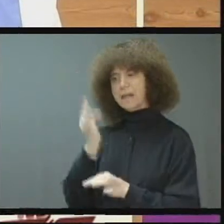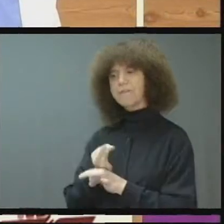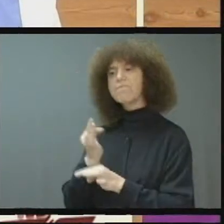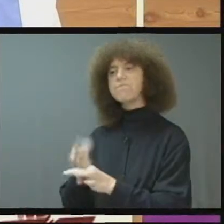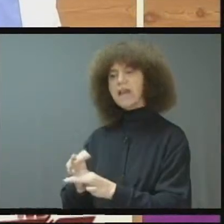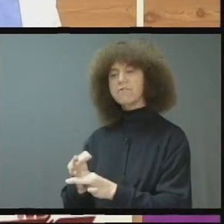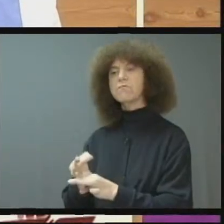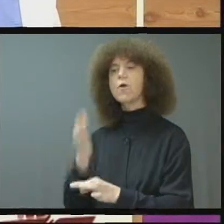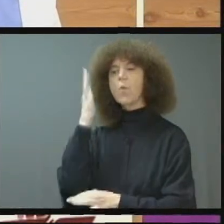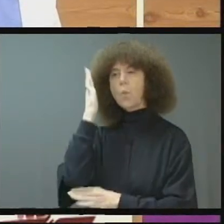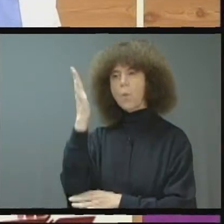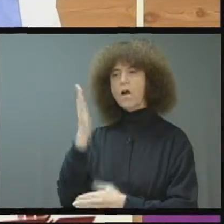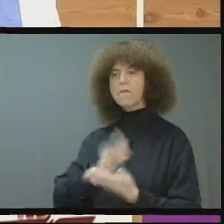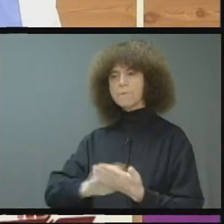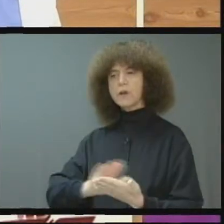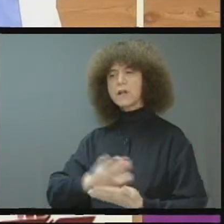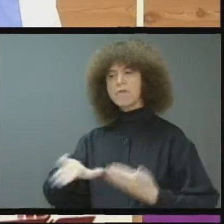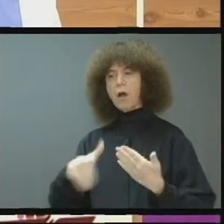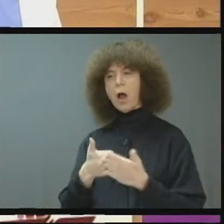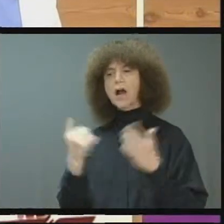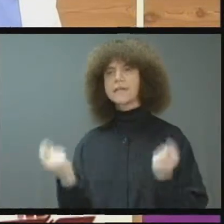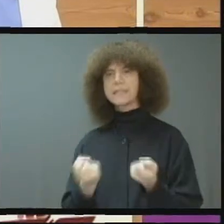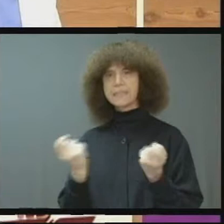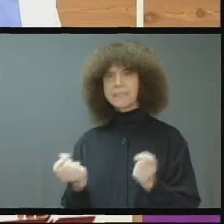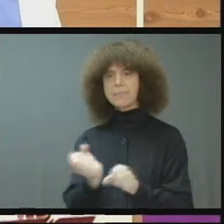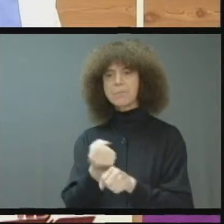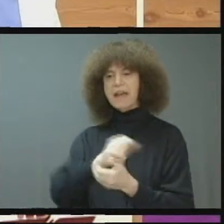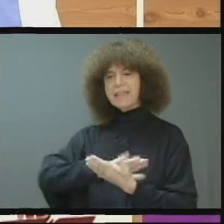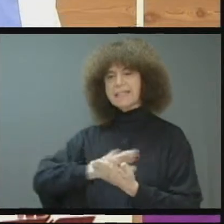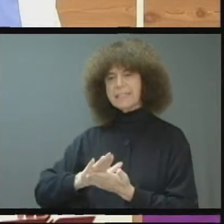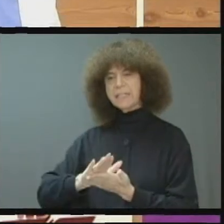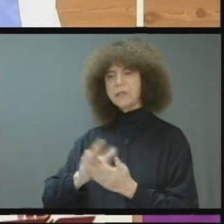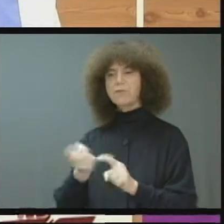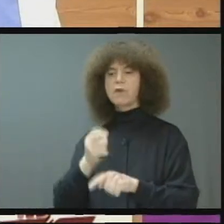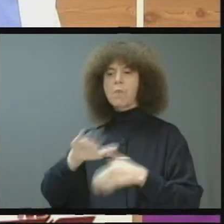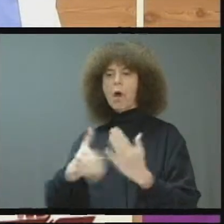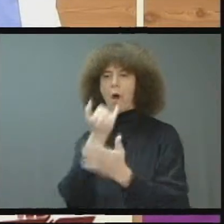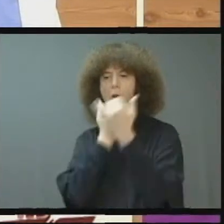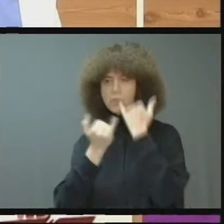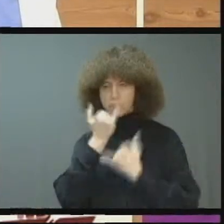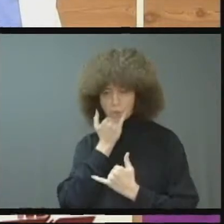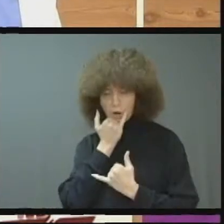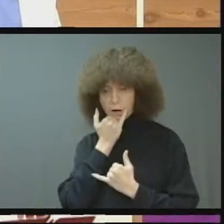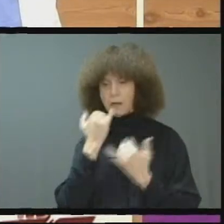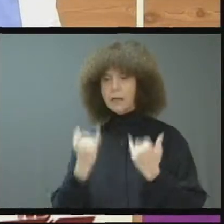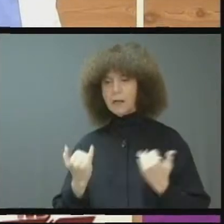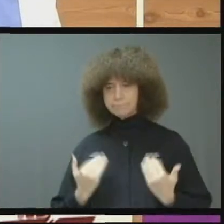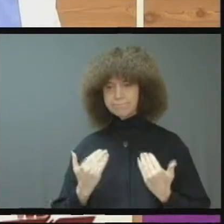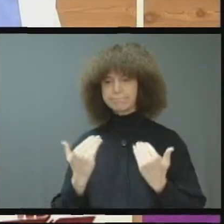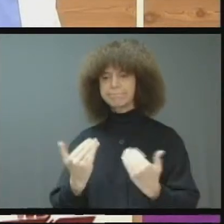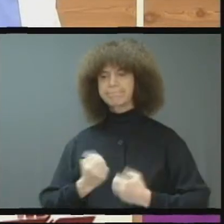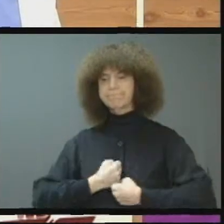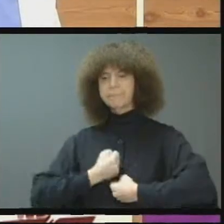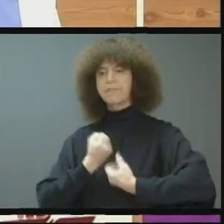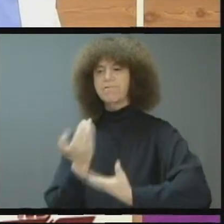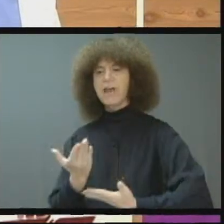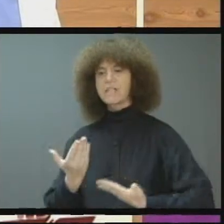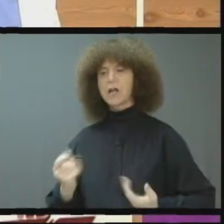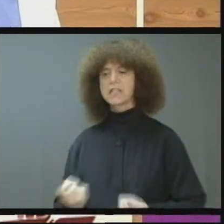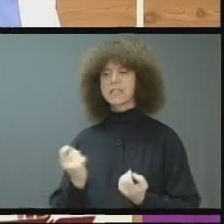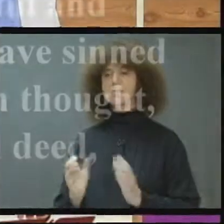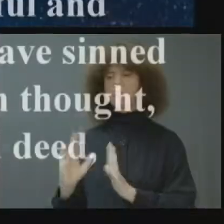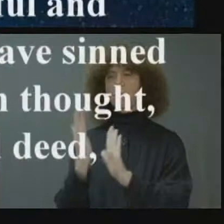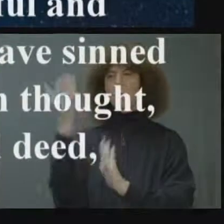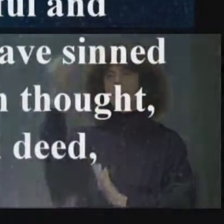and just, will forgive our sins and cleanse us from all unrighteousness. Let us then confess our sins unto God our